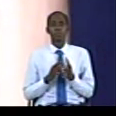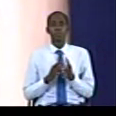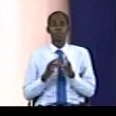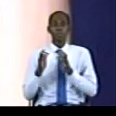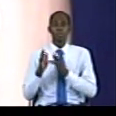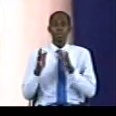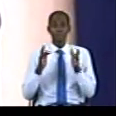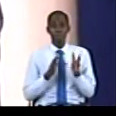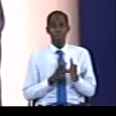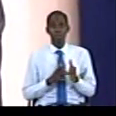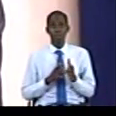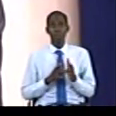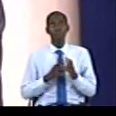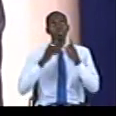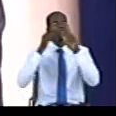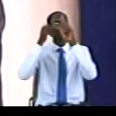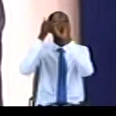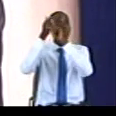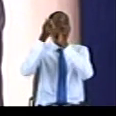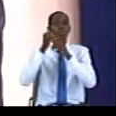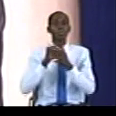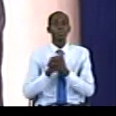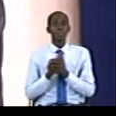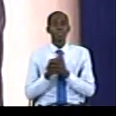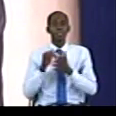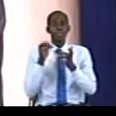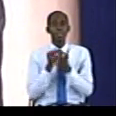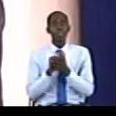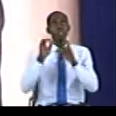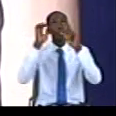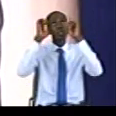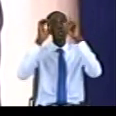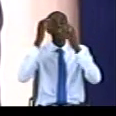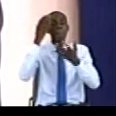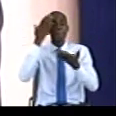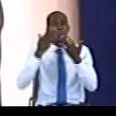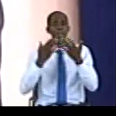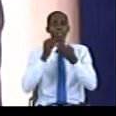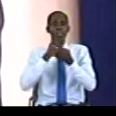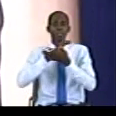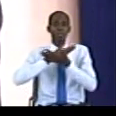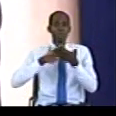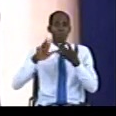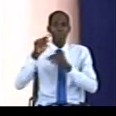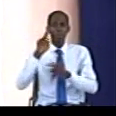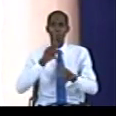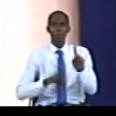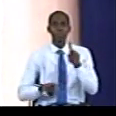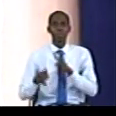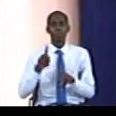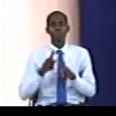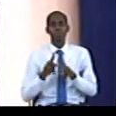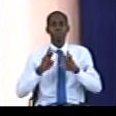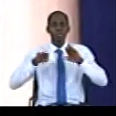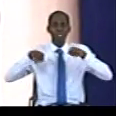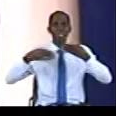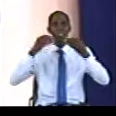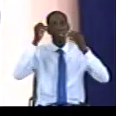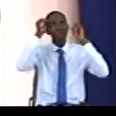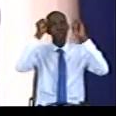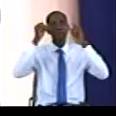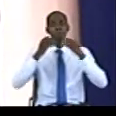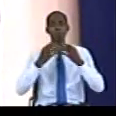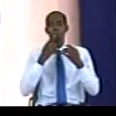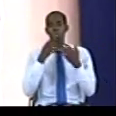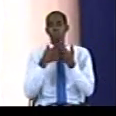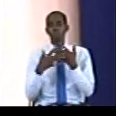Jesus himself, that he might sanctify the people, shed his blood and